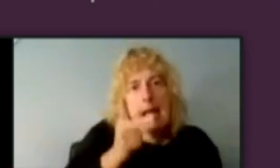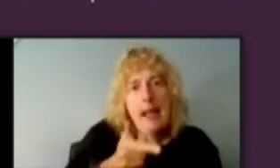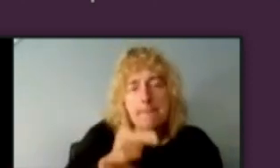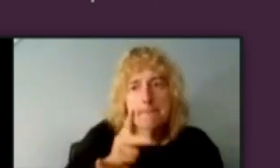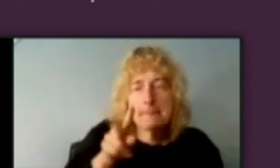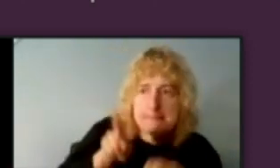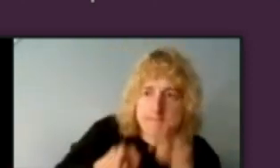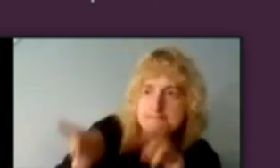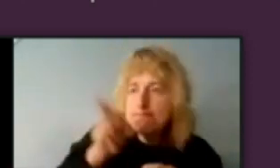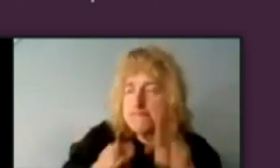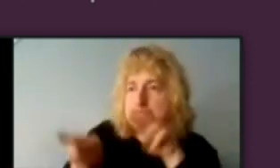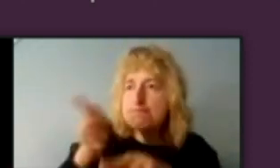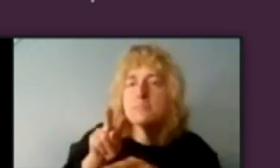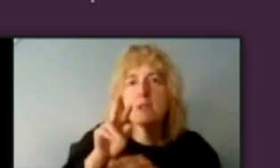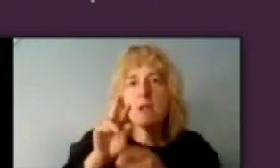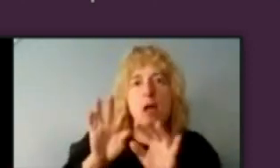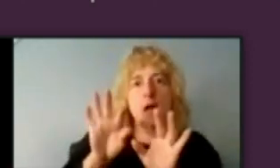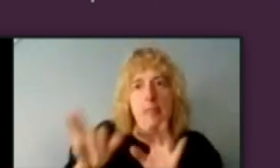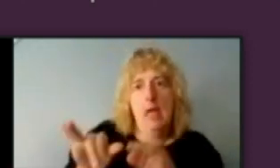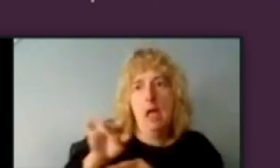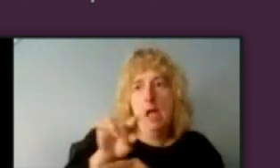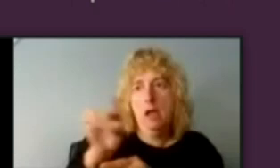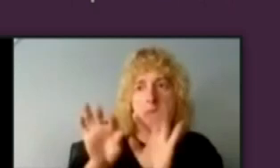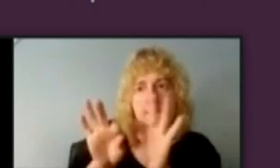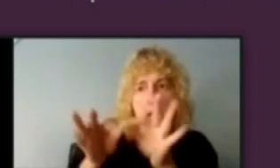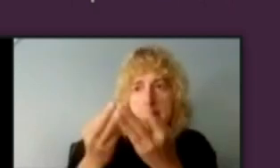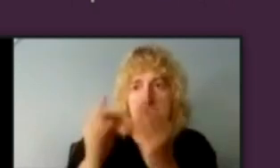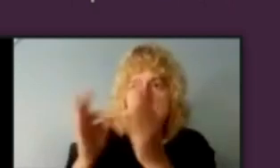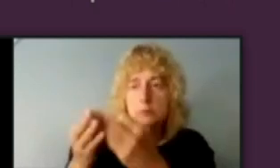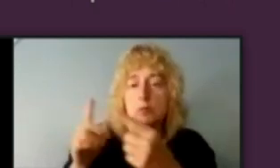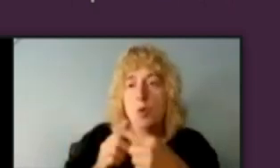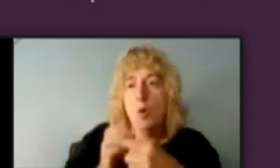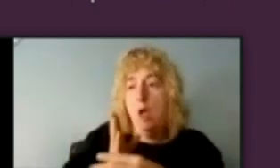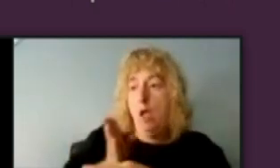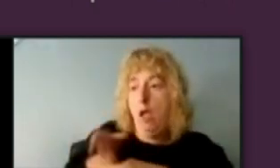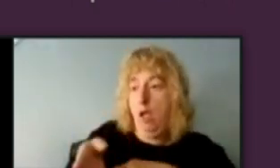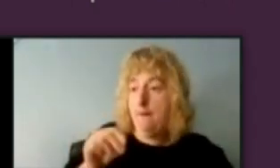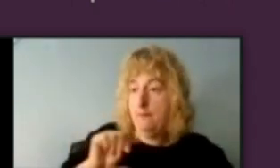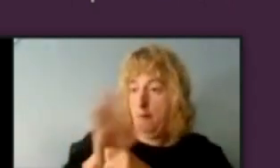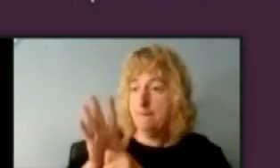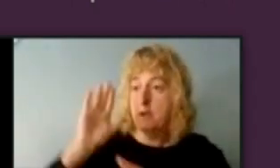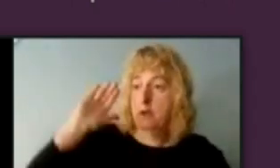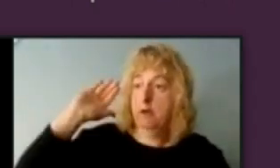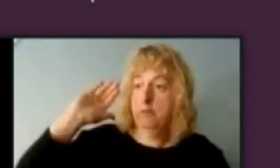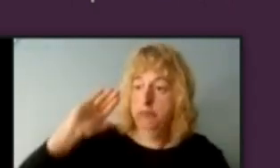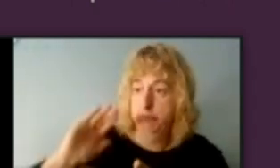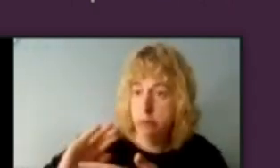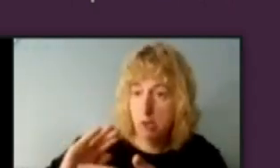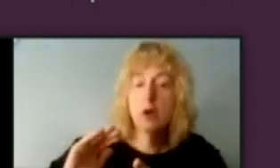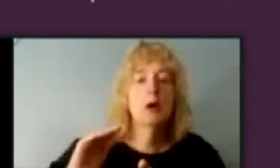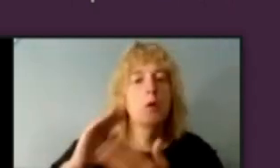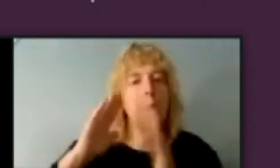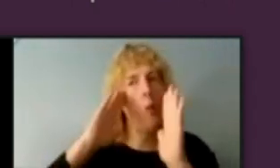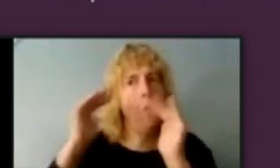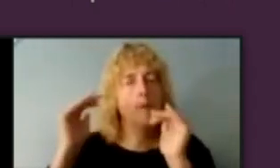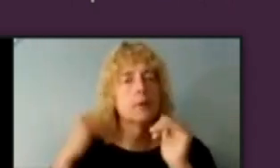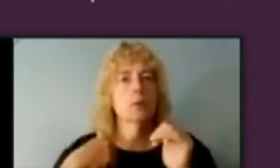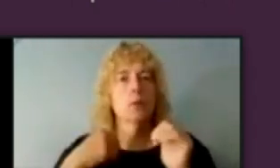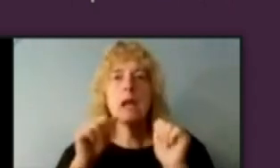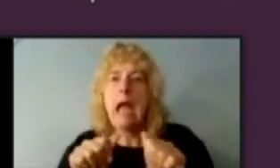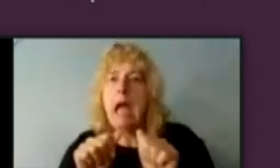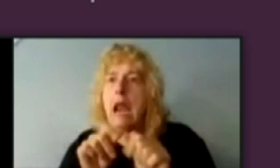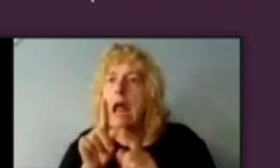area. And also we've added 2 COVID measures that we're going back and asking families more directly, what is